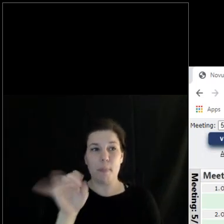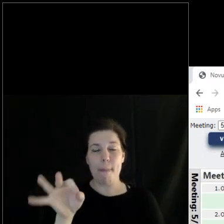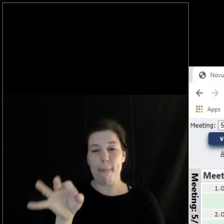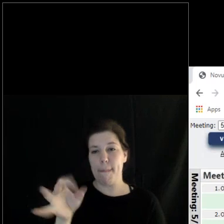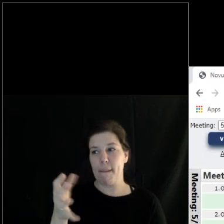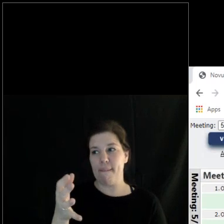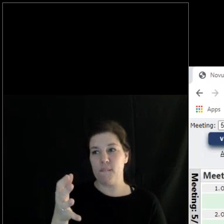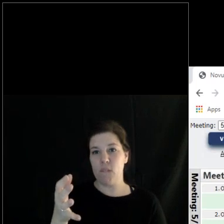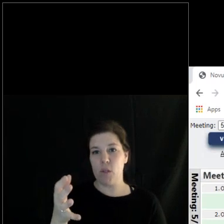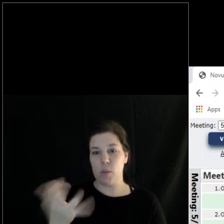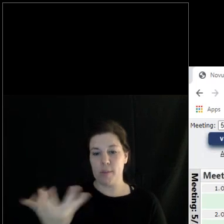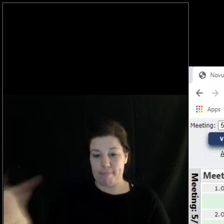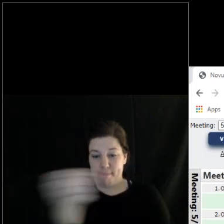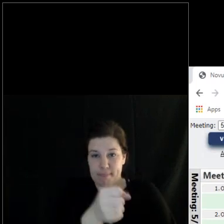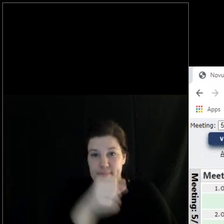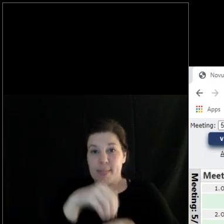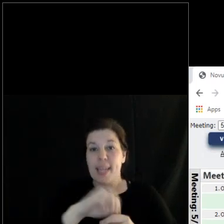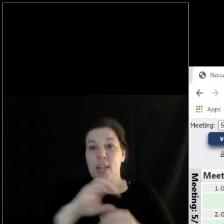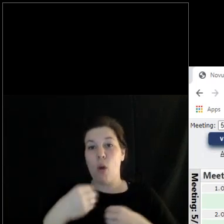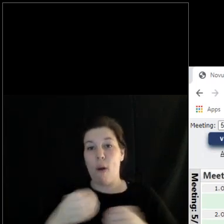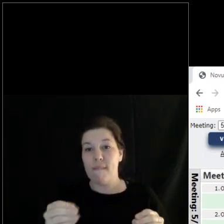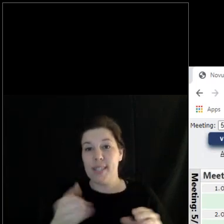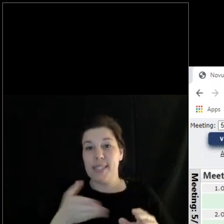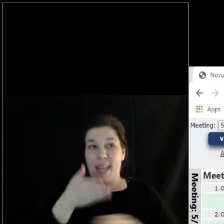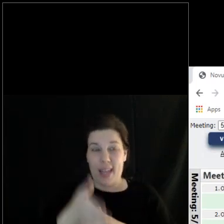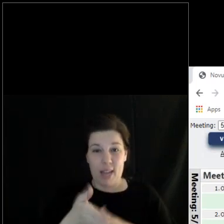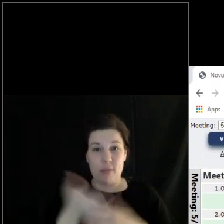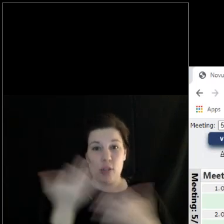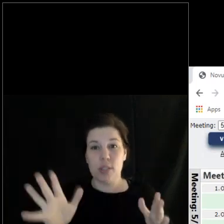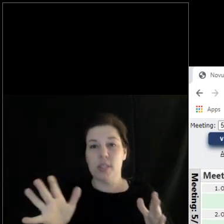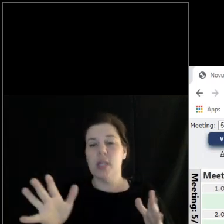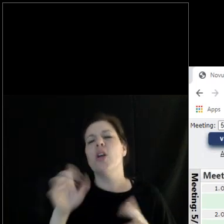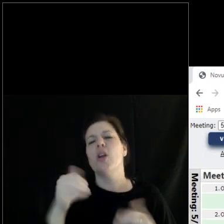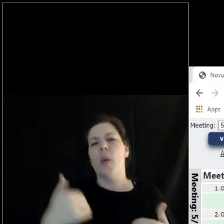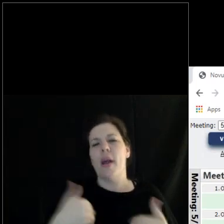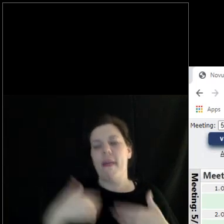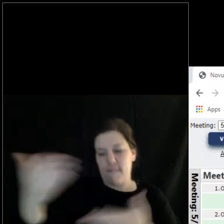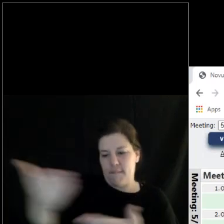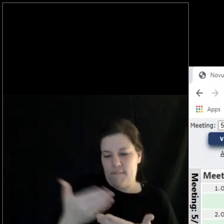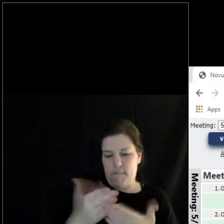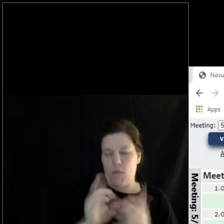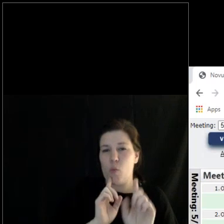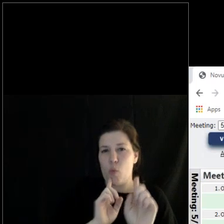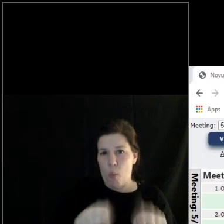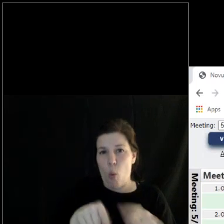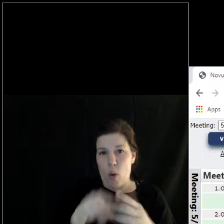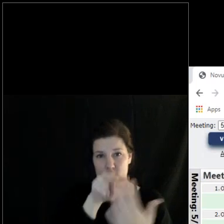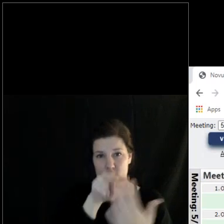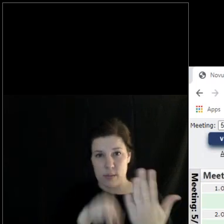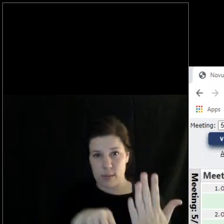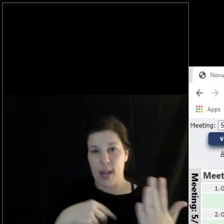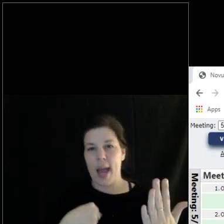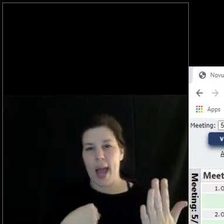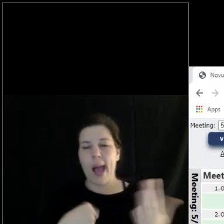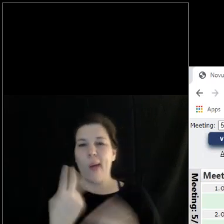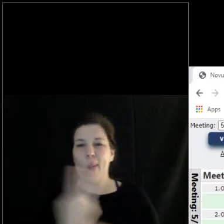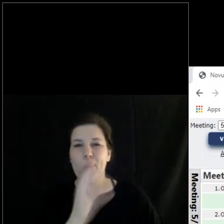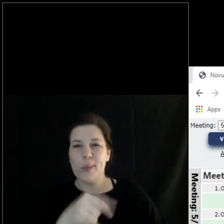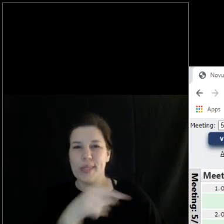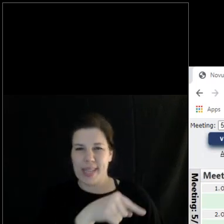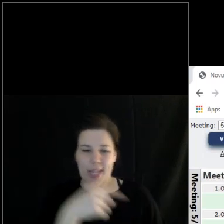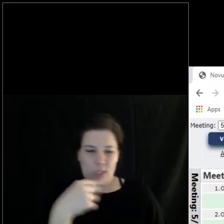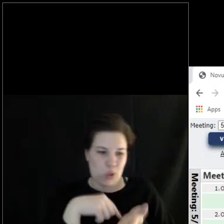already gone out, a written report that gives you kind of a deeper dive into each bill. I would use that as kind of a reference point, maybe use